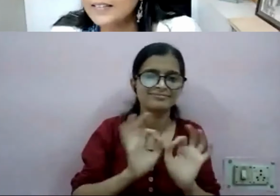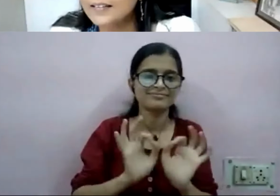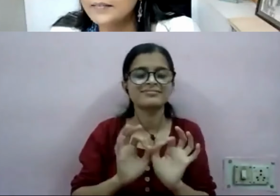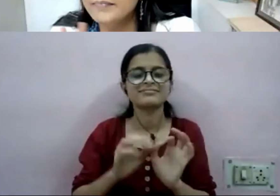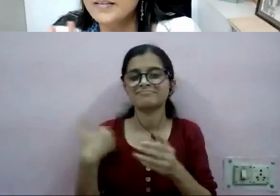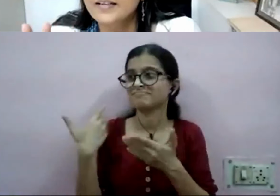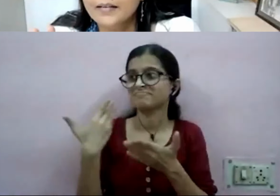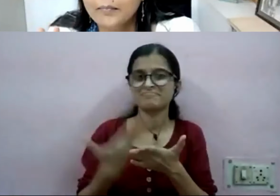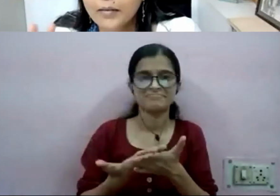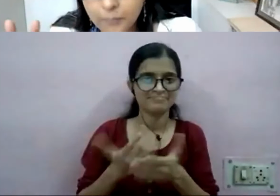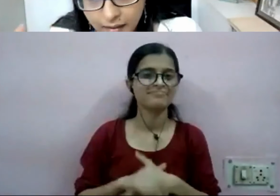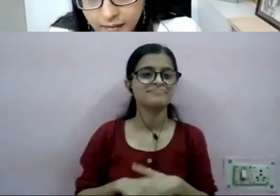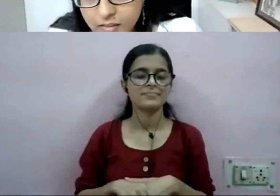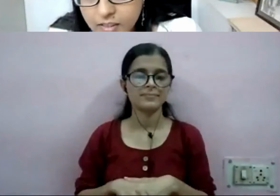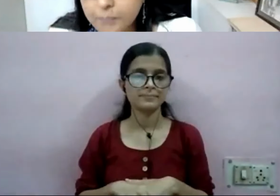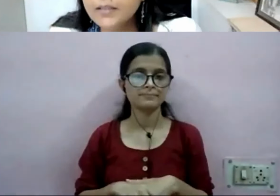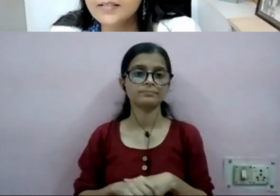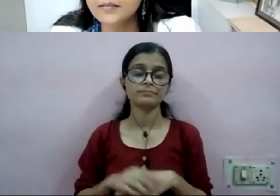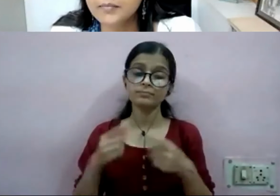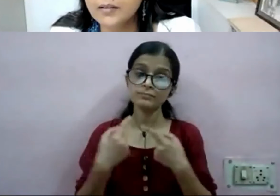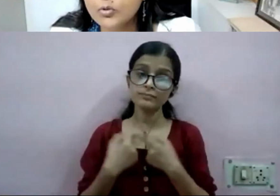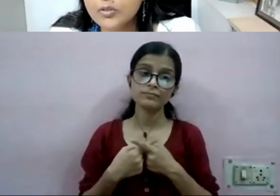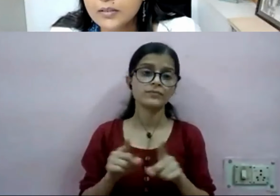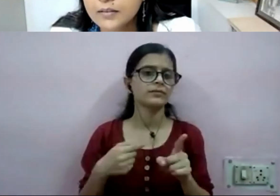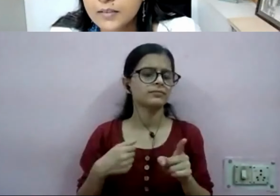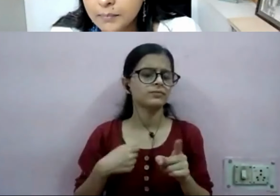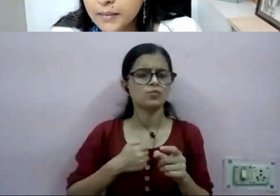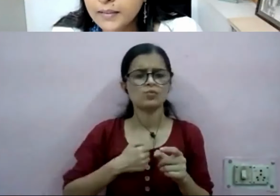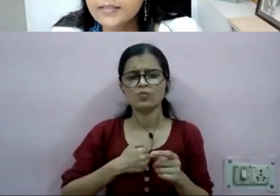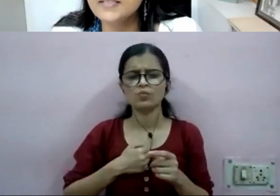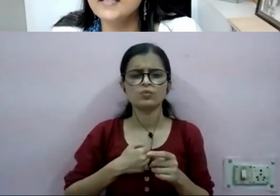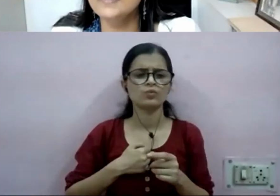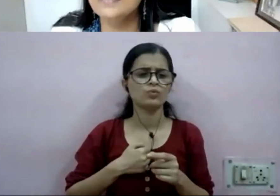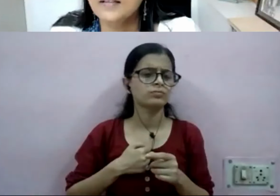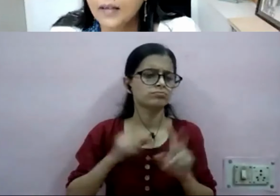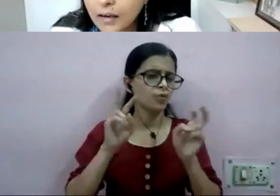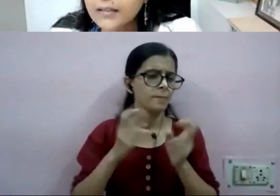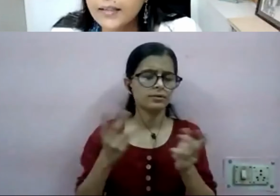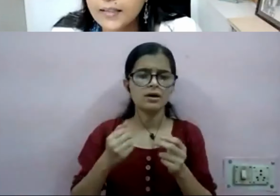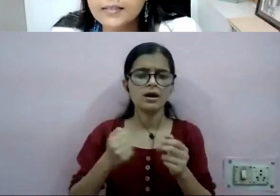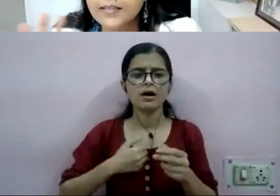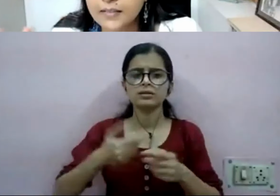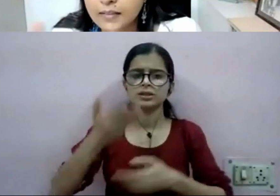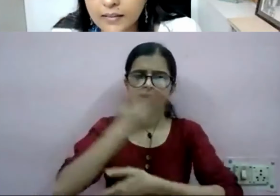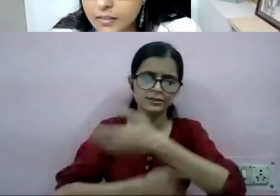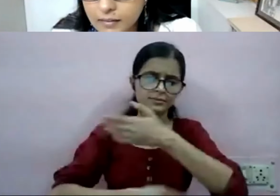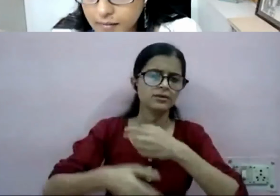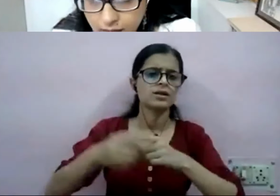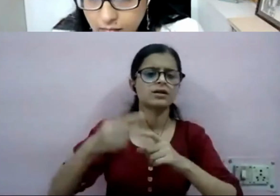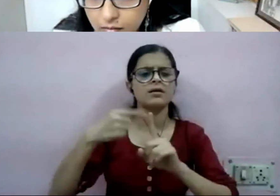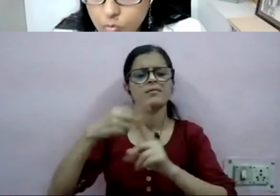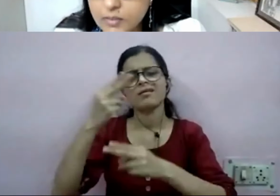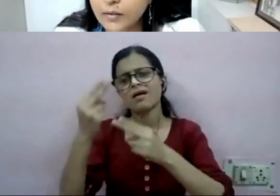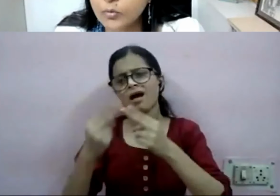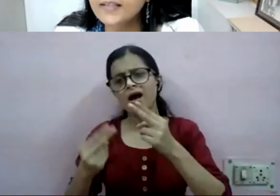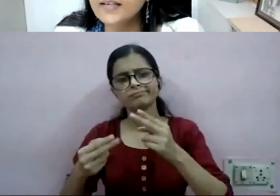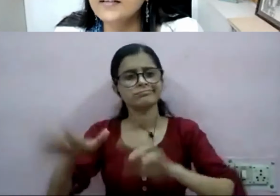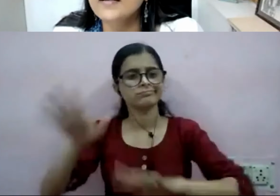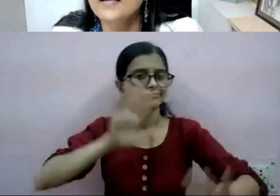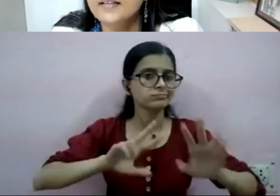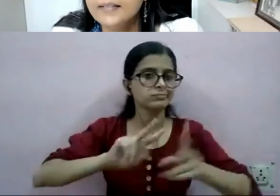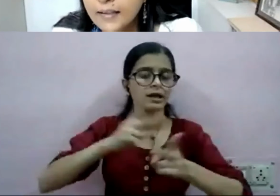But my chapter is about disability, art, and aesthetics in ancient India, loosely.